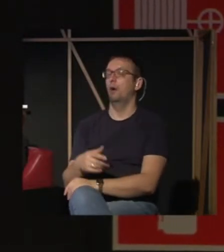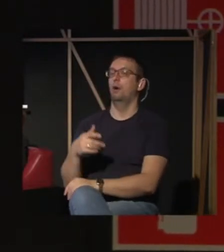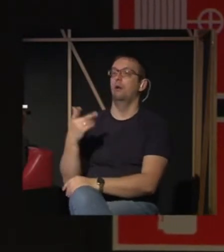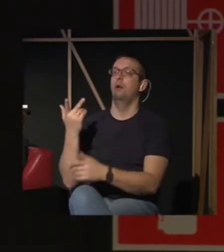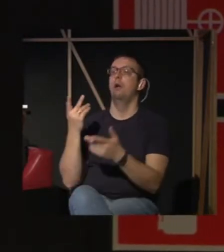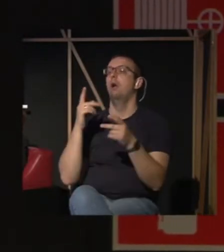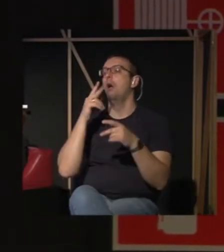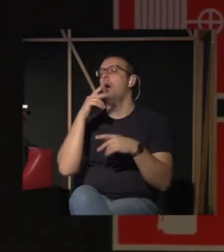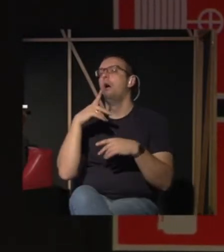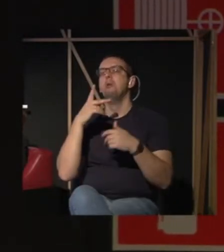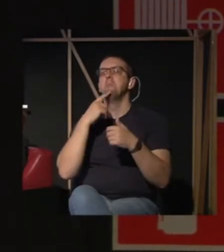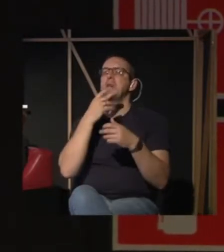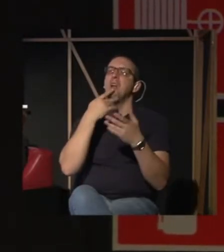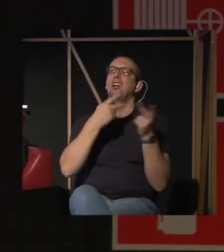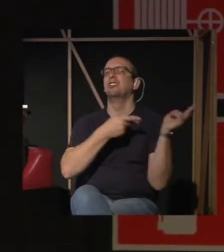the stadium.